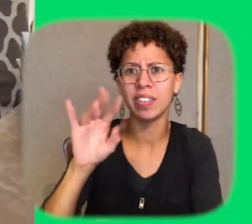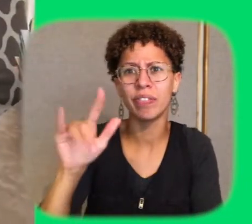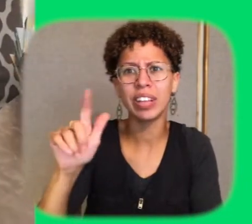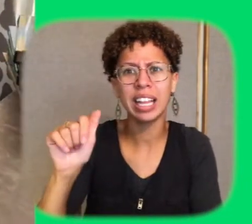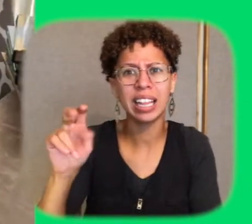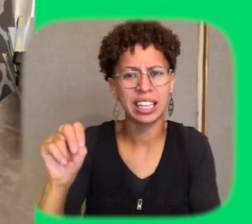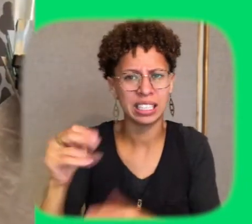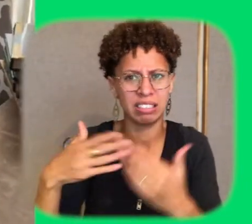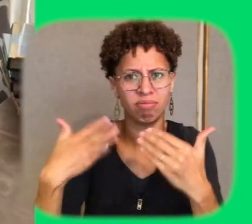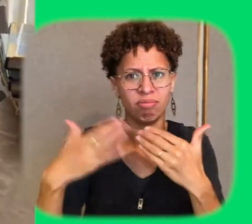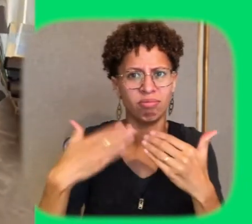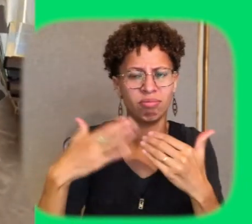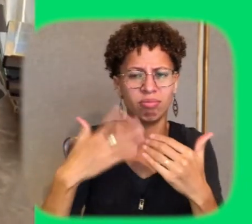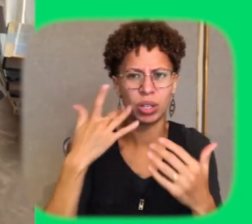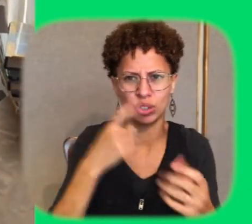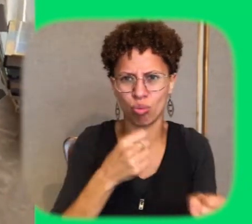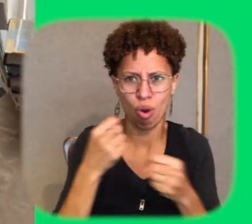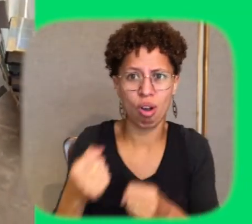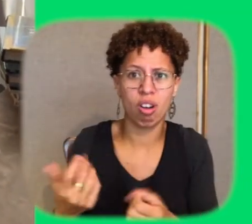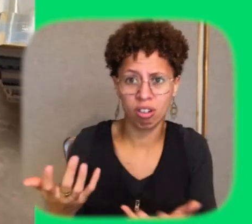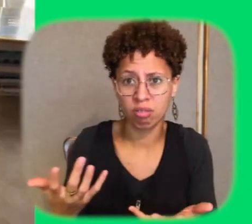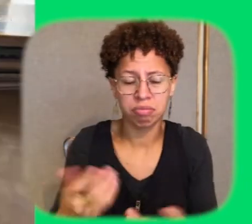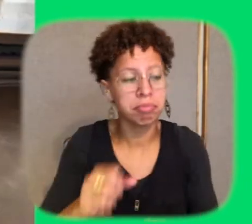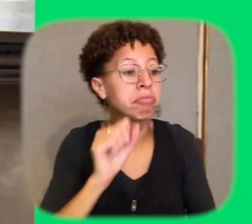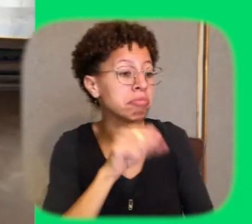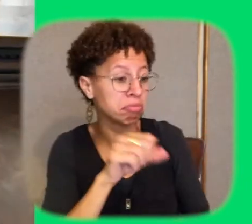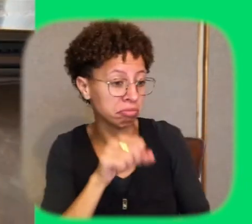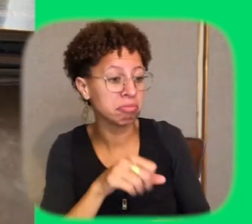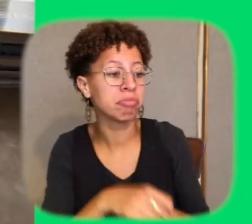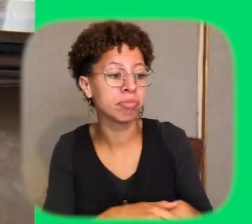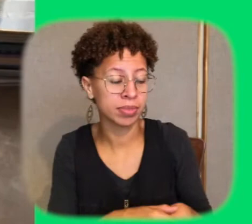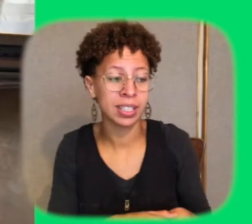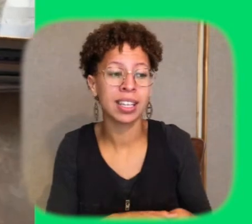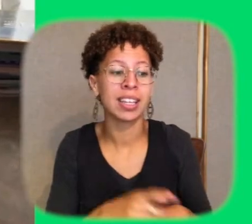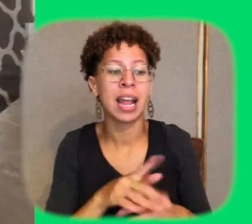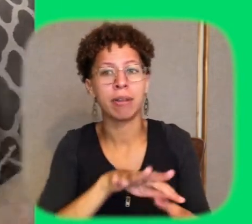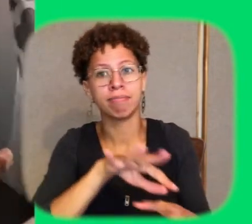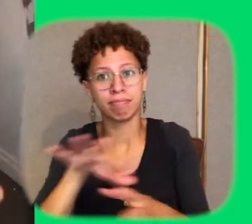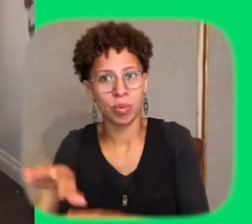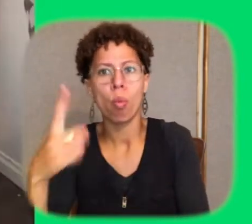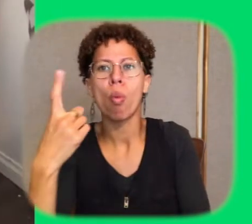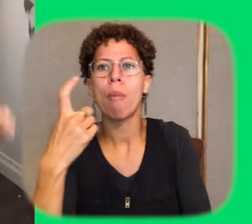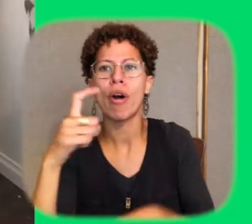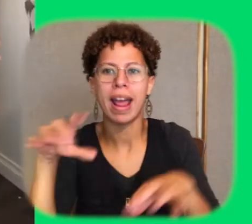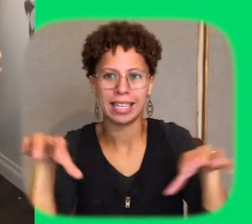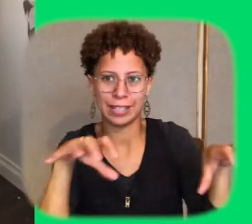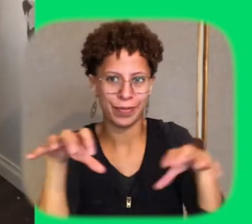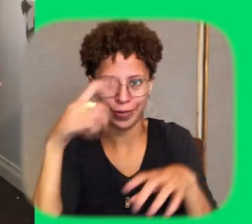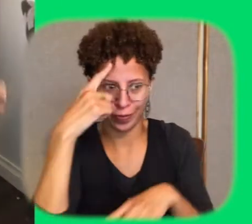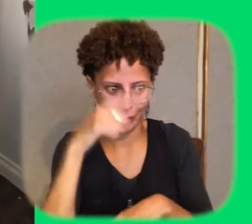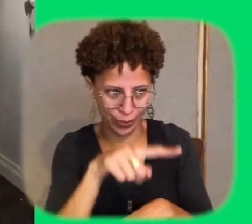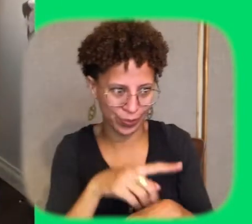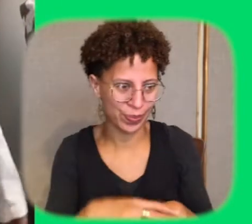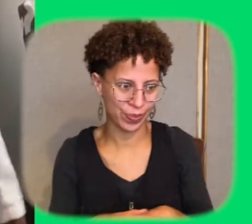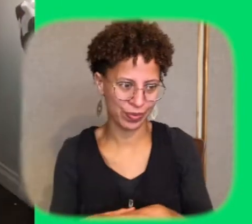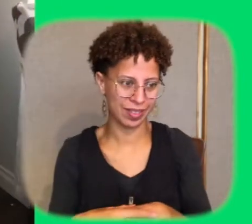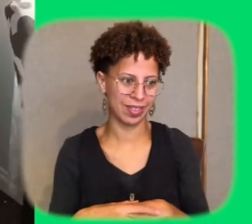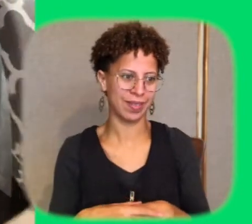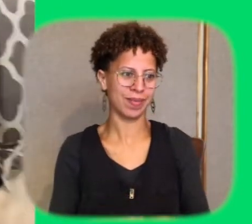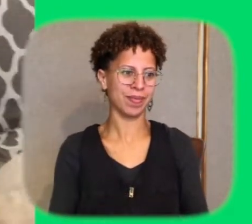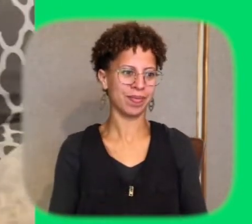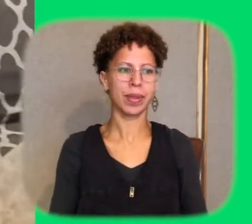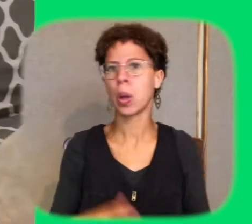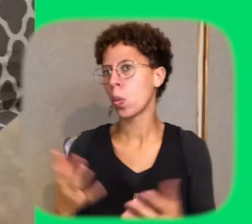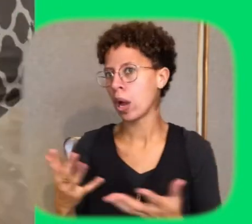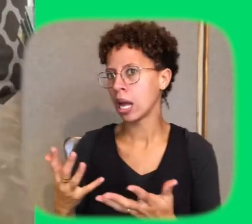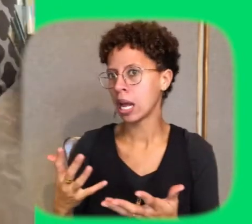this aside, and we have one more superhero activity for you. Do you want us some dance moves?